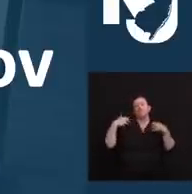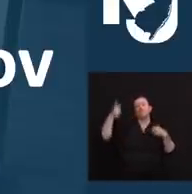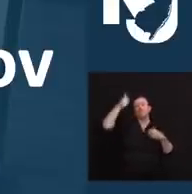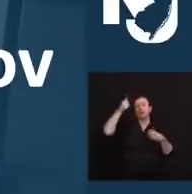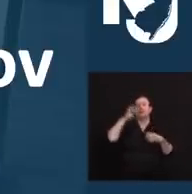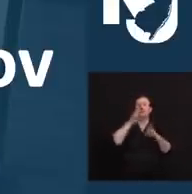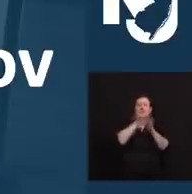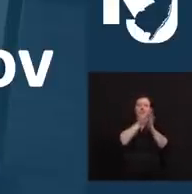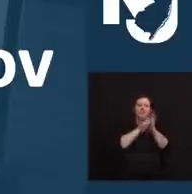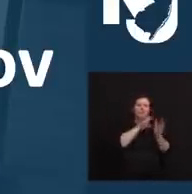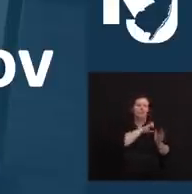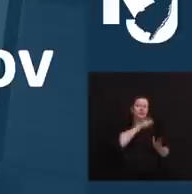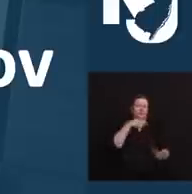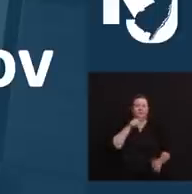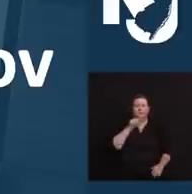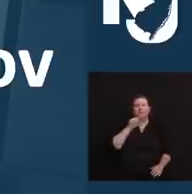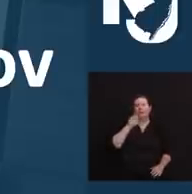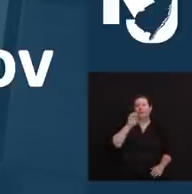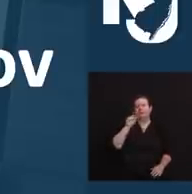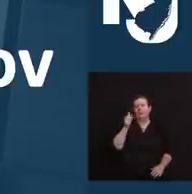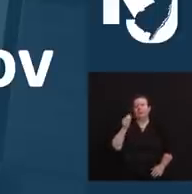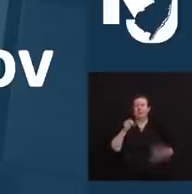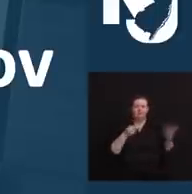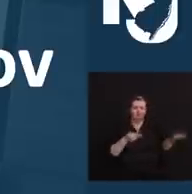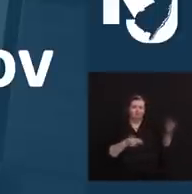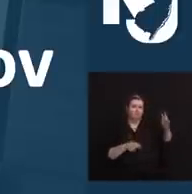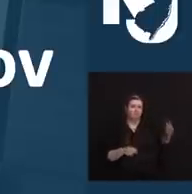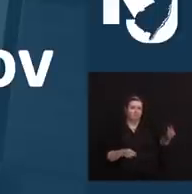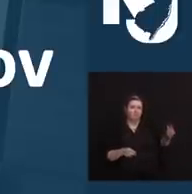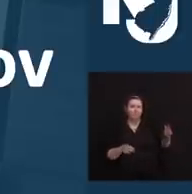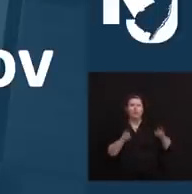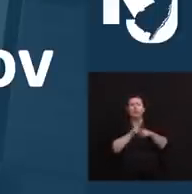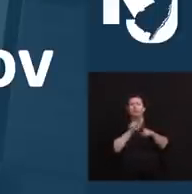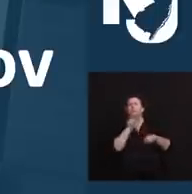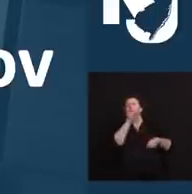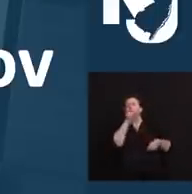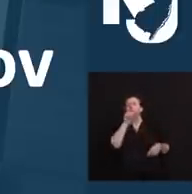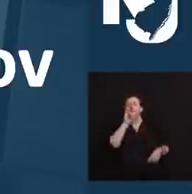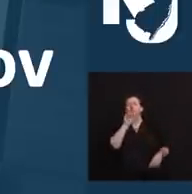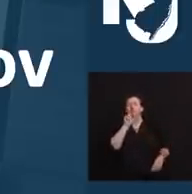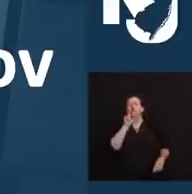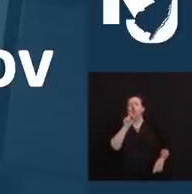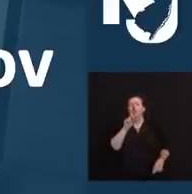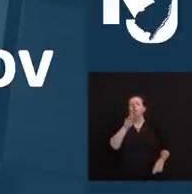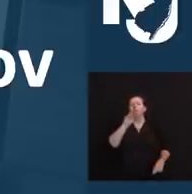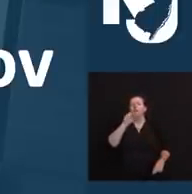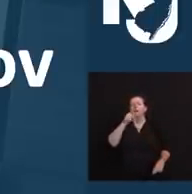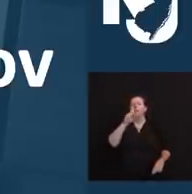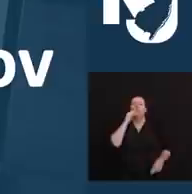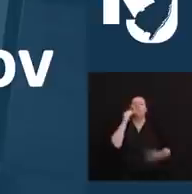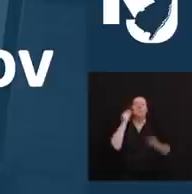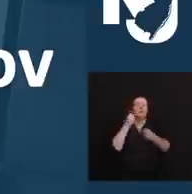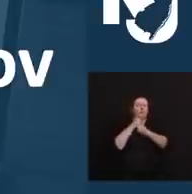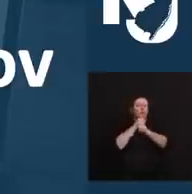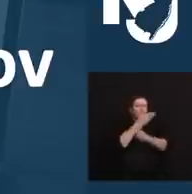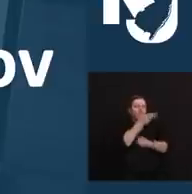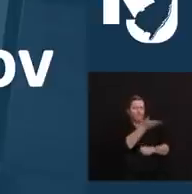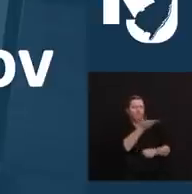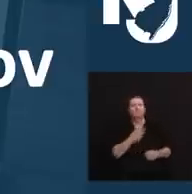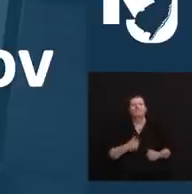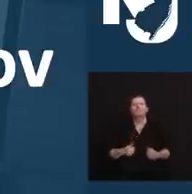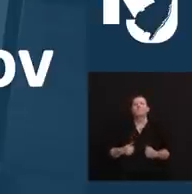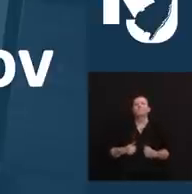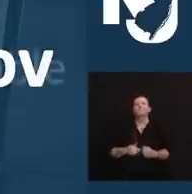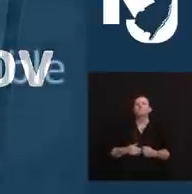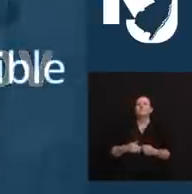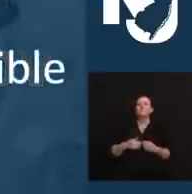Callahan. We have Jared Maples, the Director of the Office of Homeland Security and Preparedness, Chief Counsel Paramil Garg, and a cast of thousands. First up,